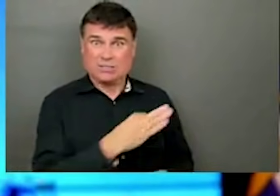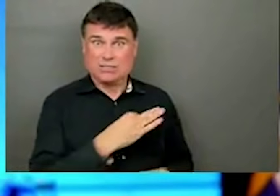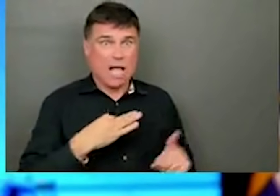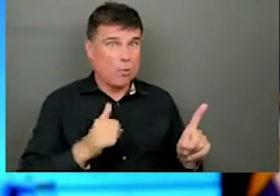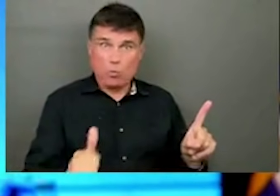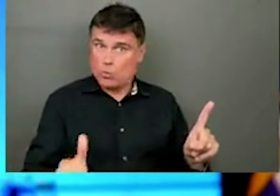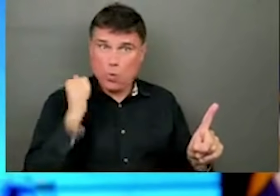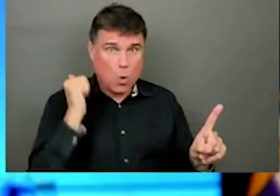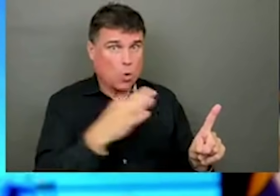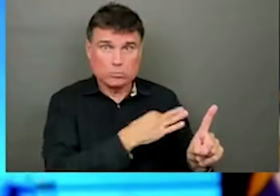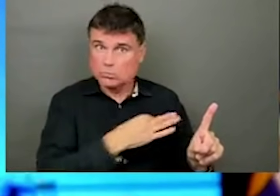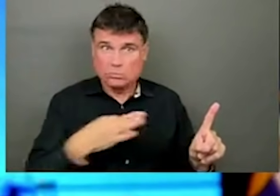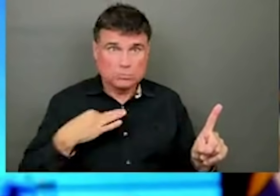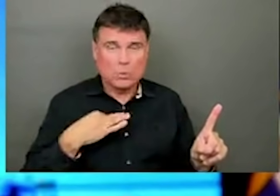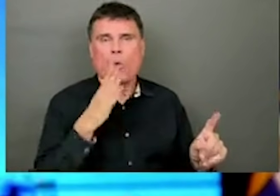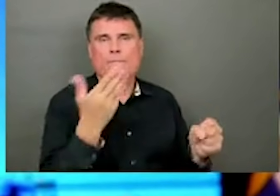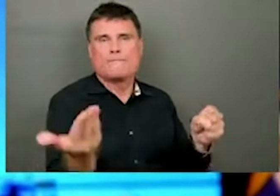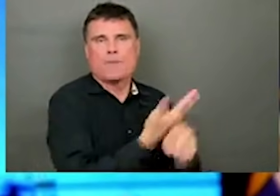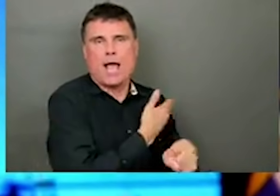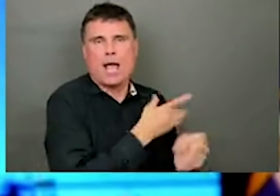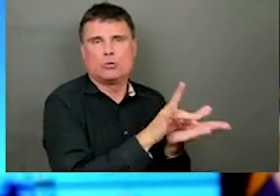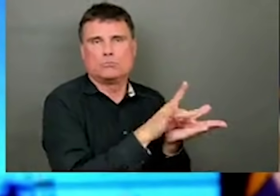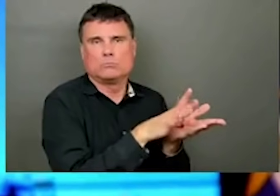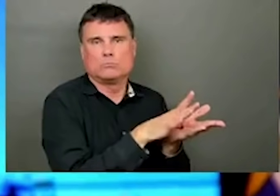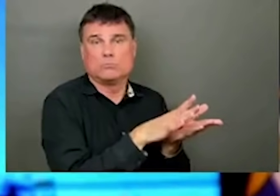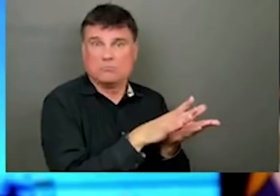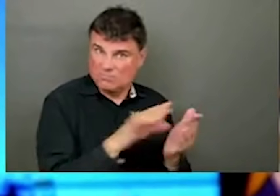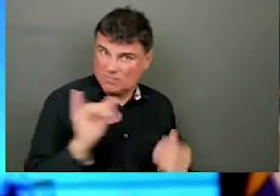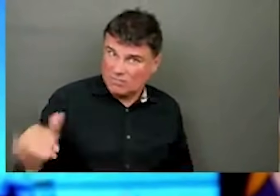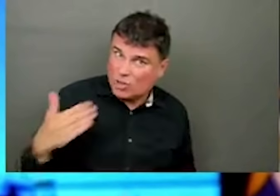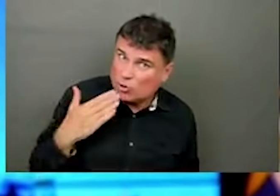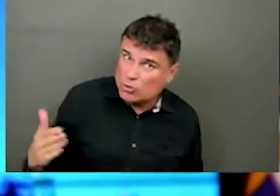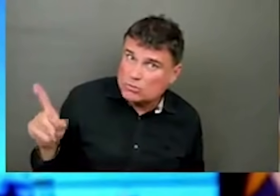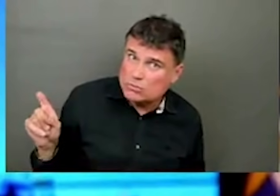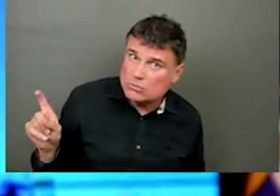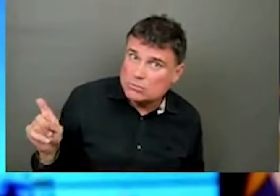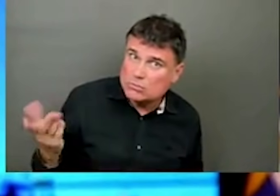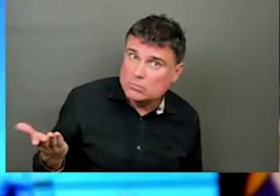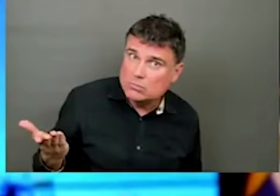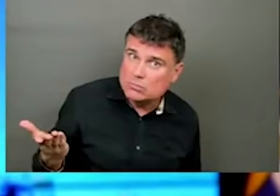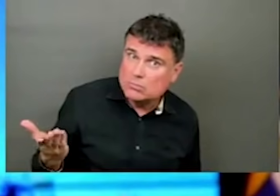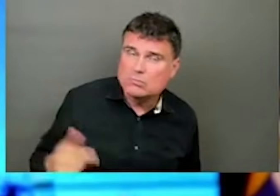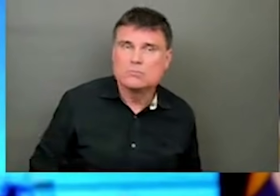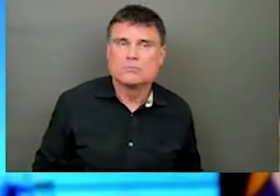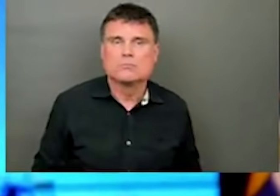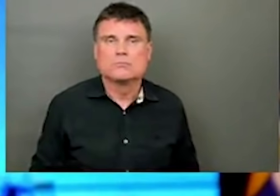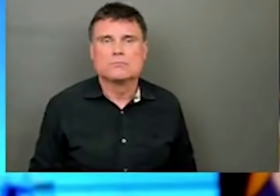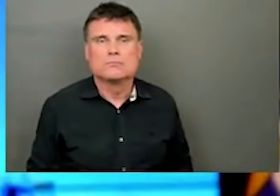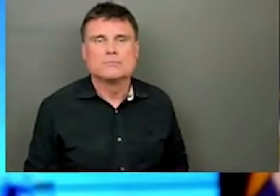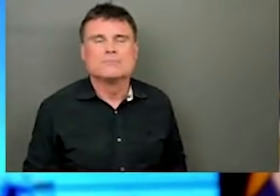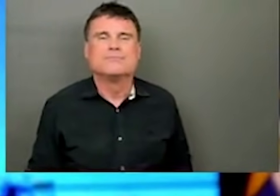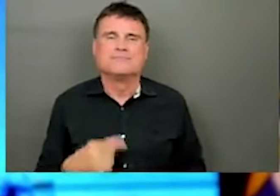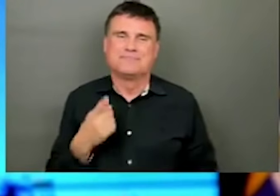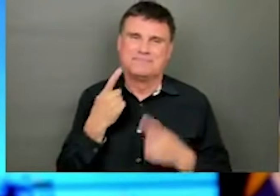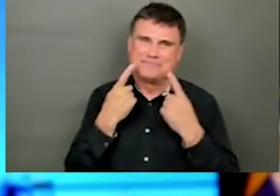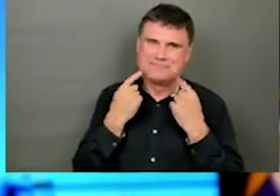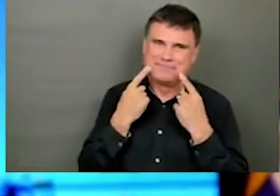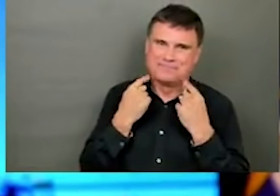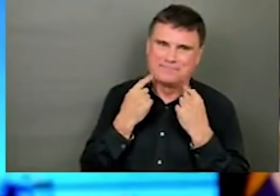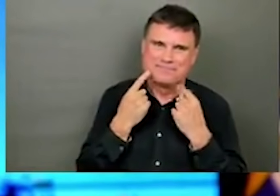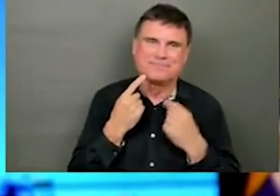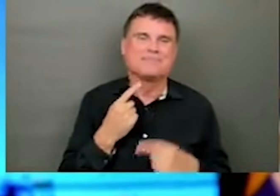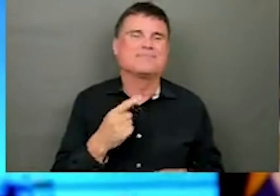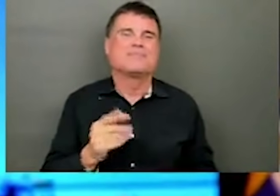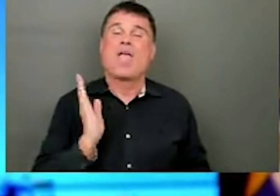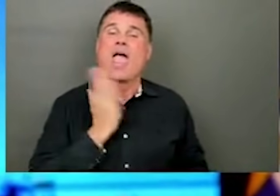vaccinated. Is this something that you encourage? Yeah. So, our role is to look at